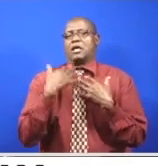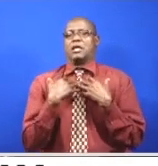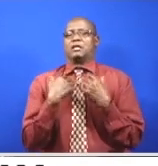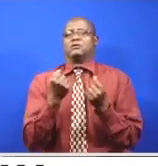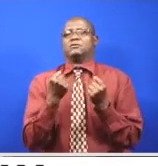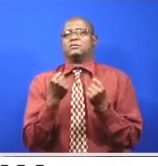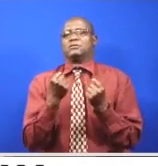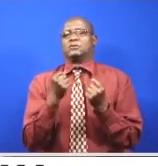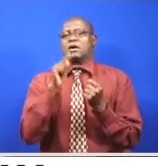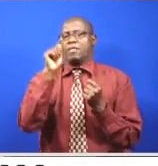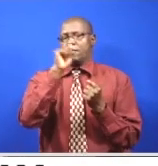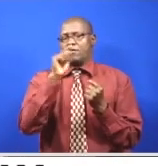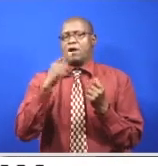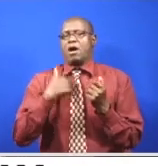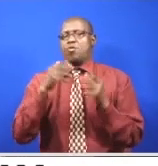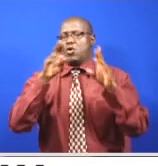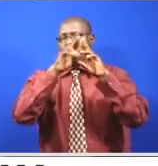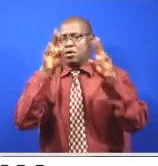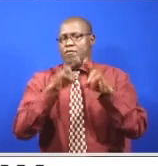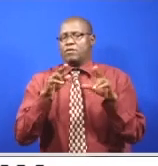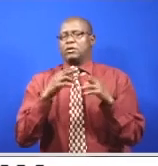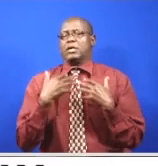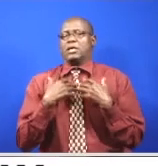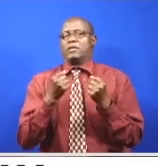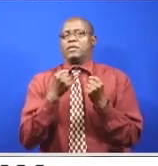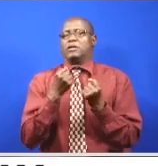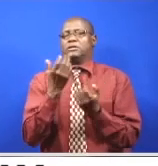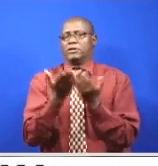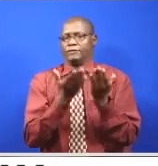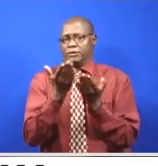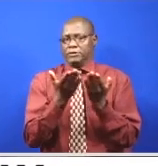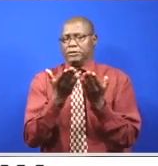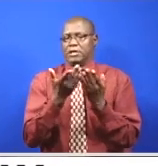and therefore our universal health coverage is going to be